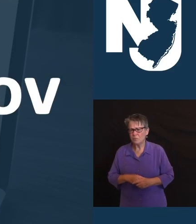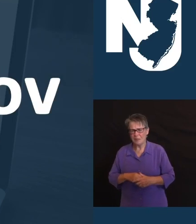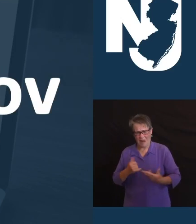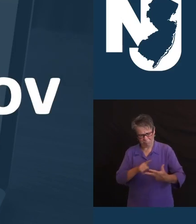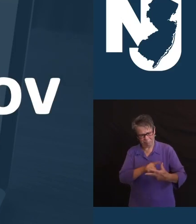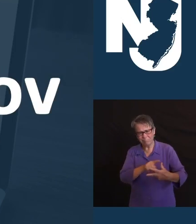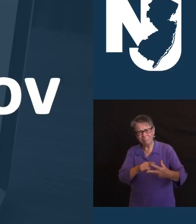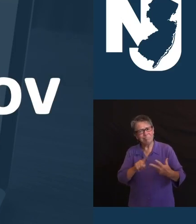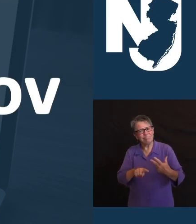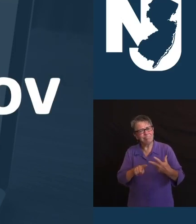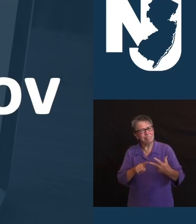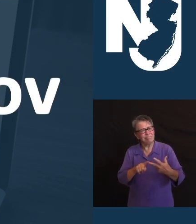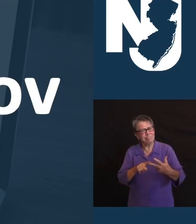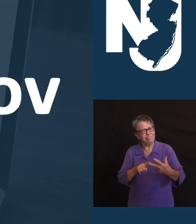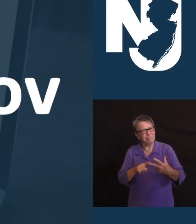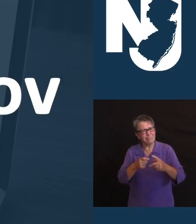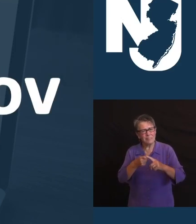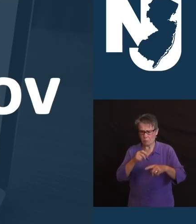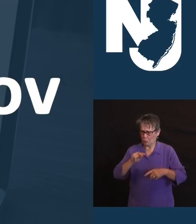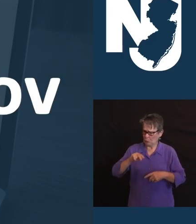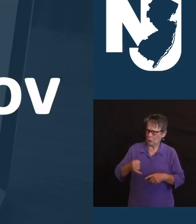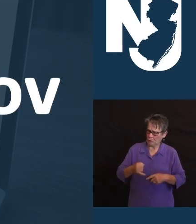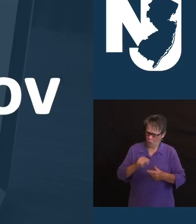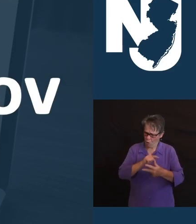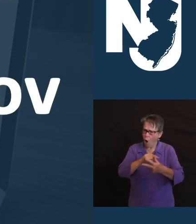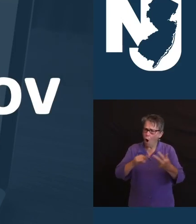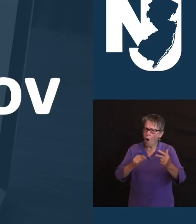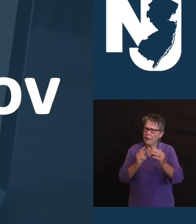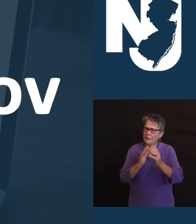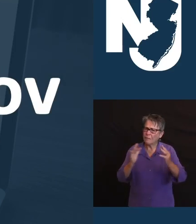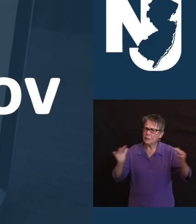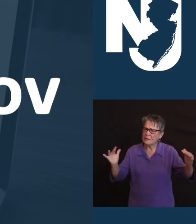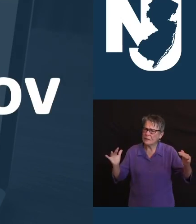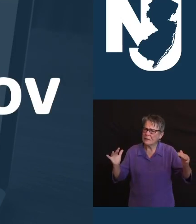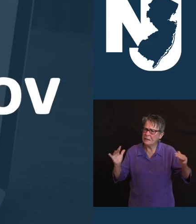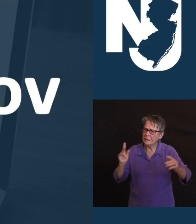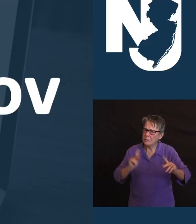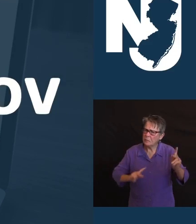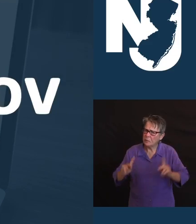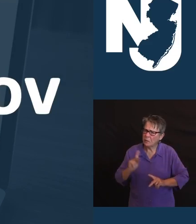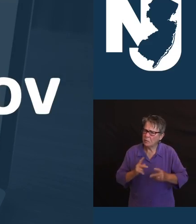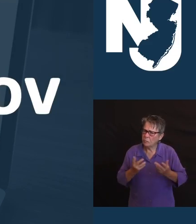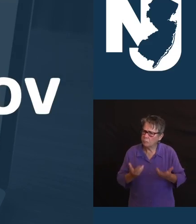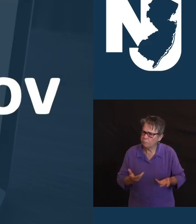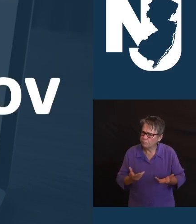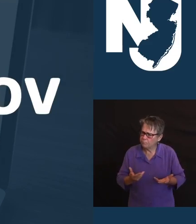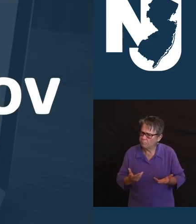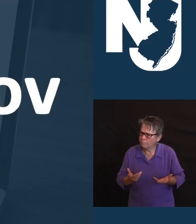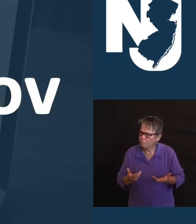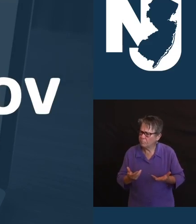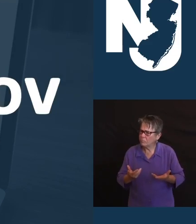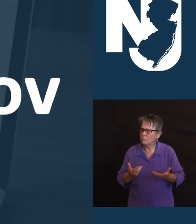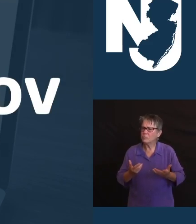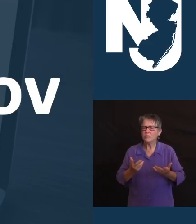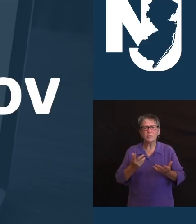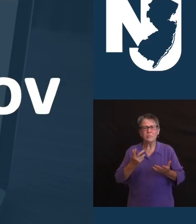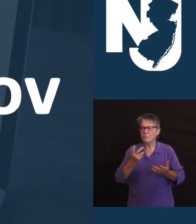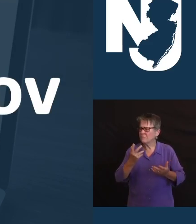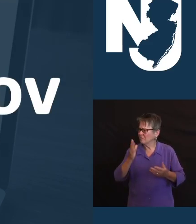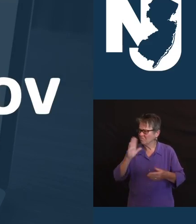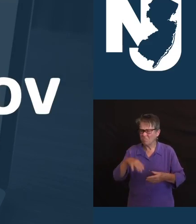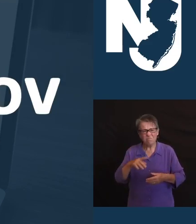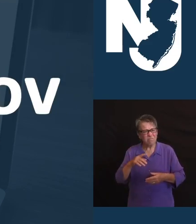they show how indiscriminate and cruel this virus is. Their memories and the pain felt by those left